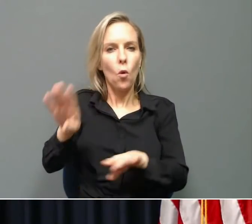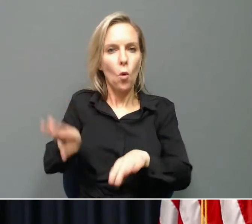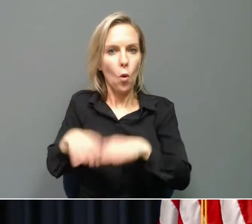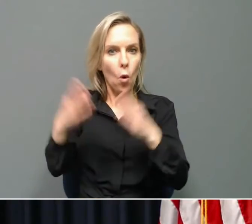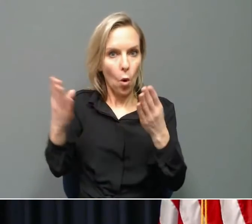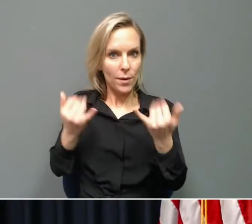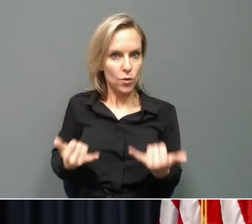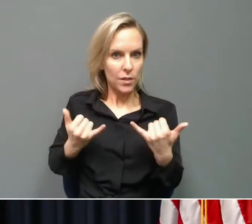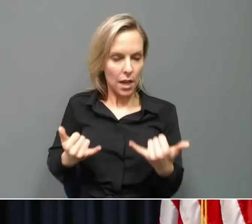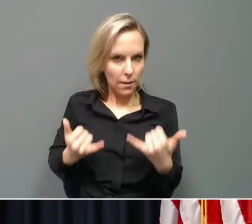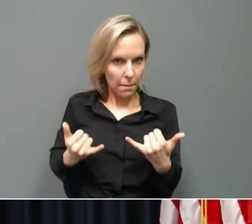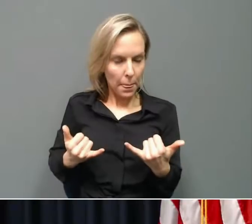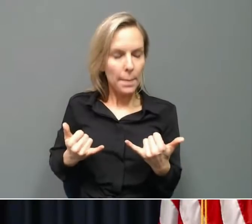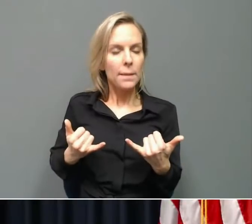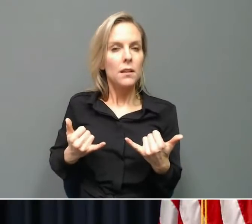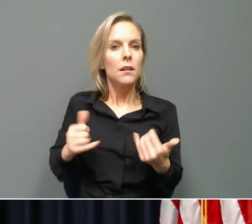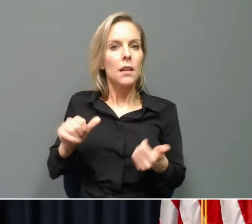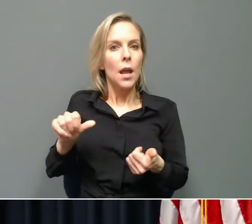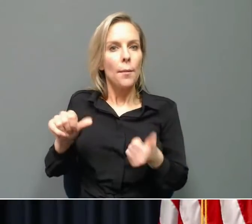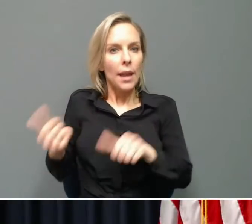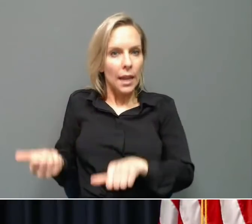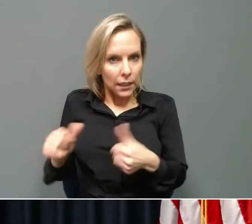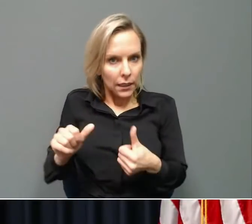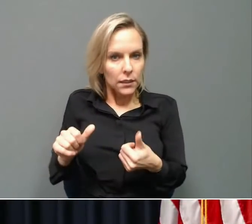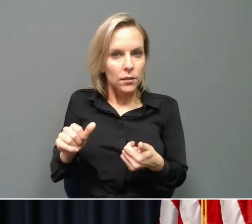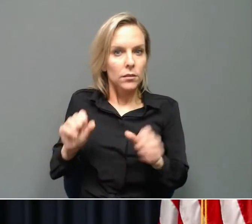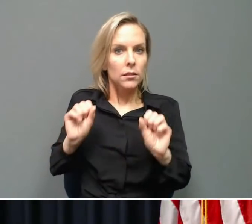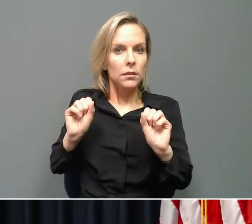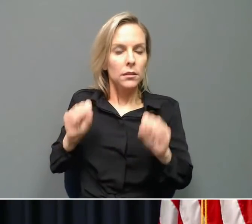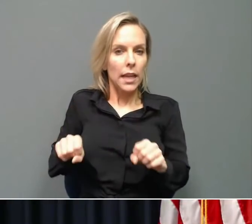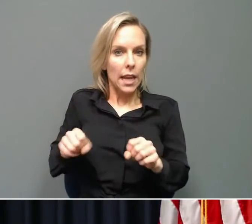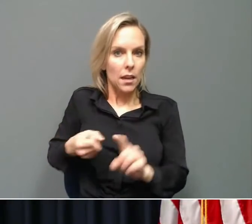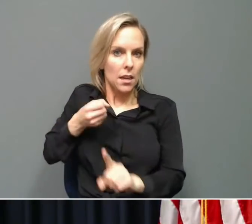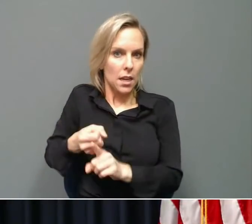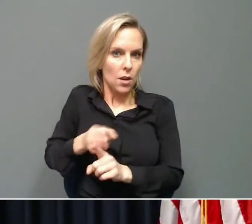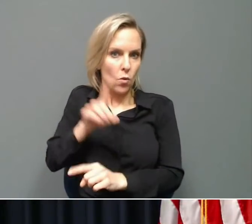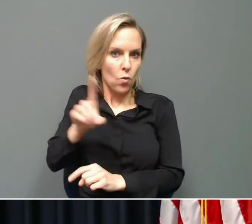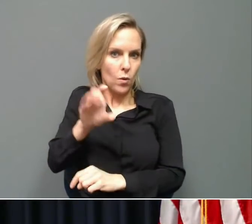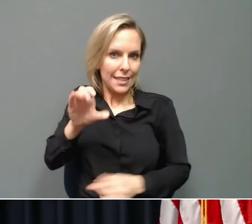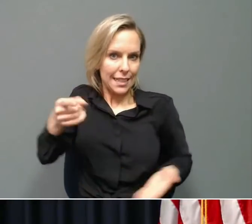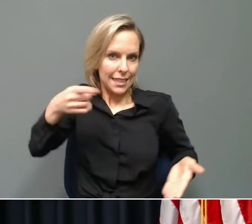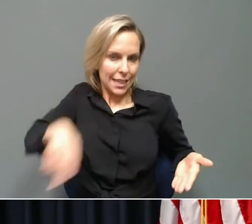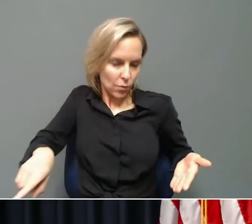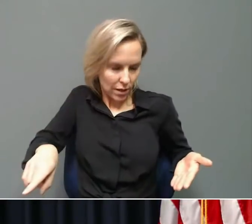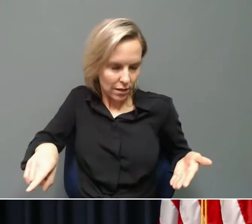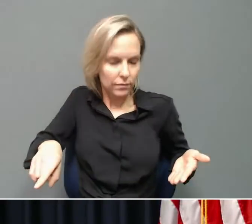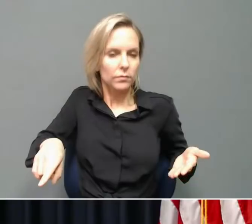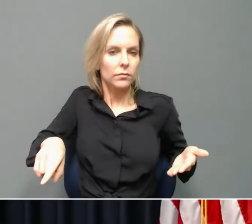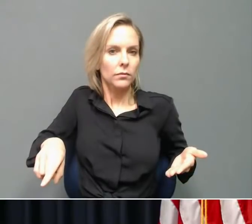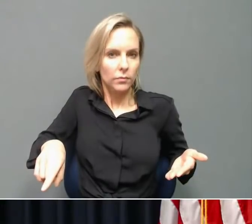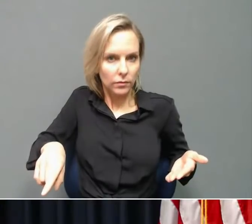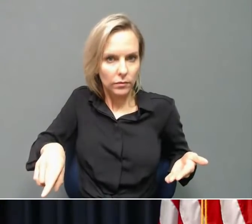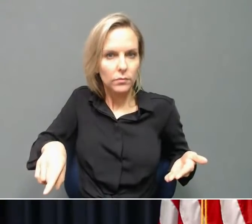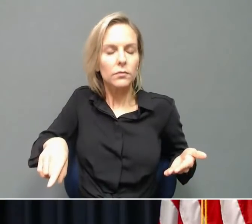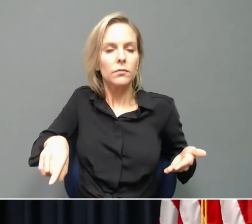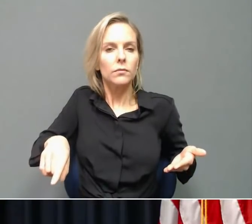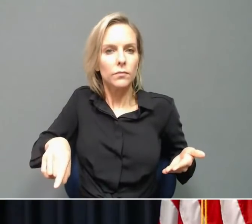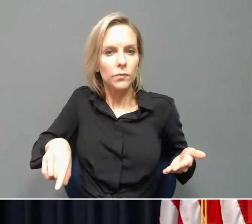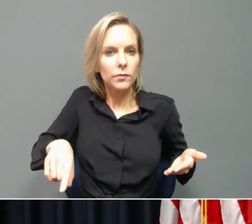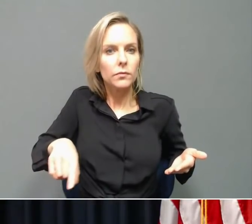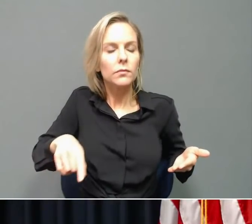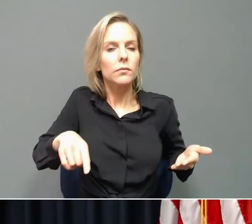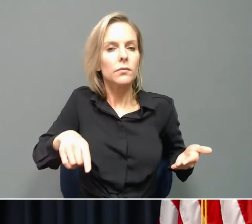today. Baptist is going to be able to hit 1C next week in the area. And certainly as